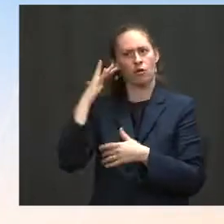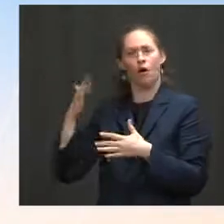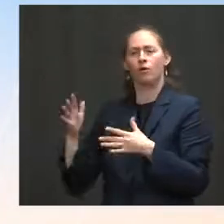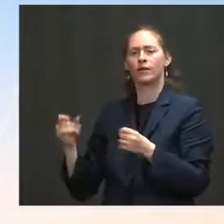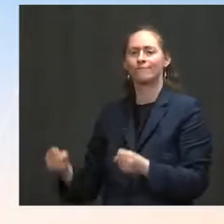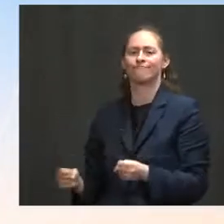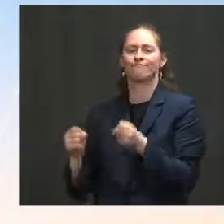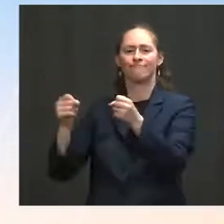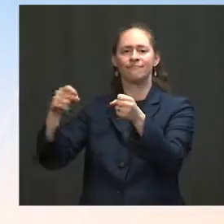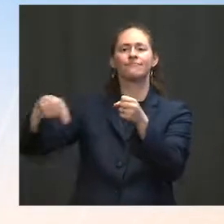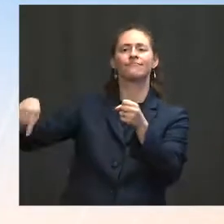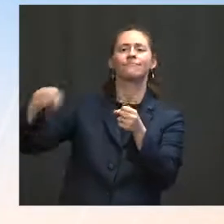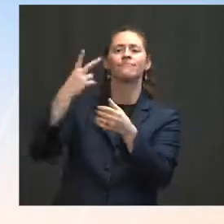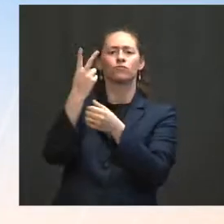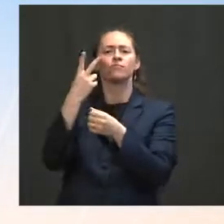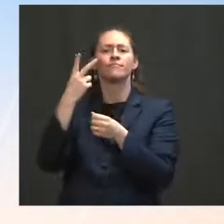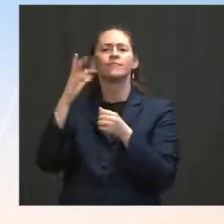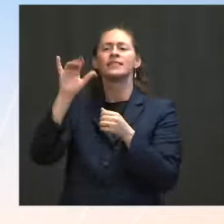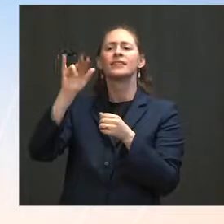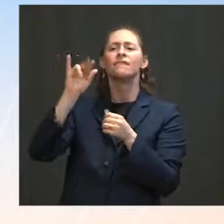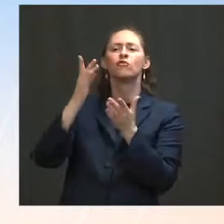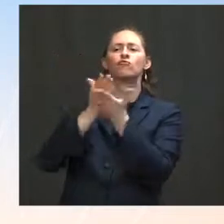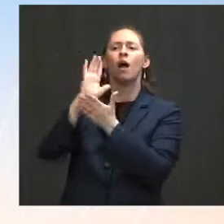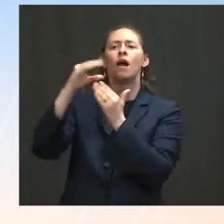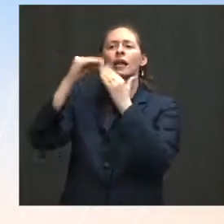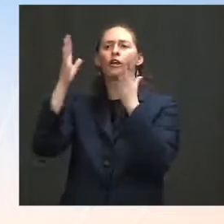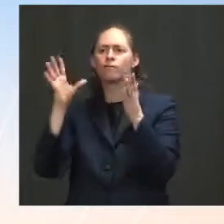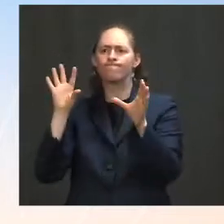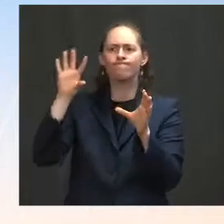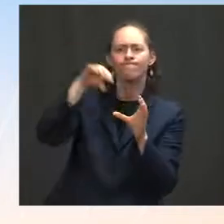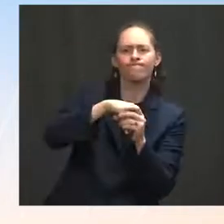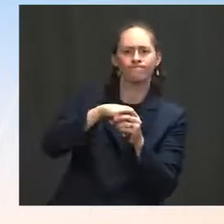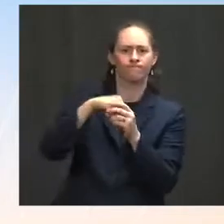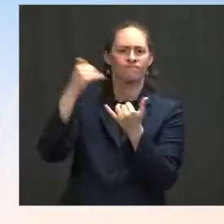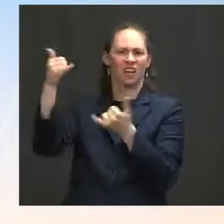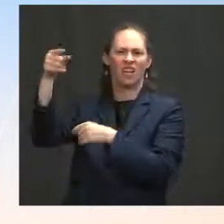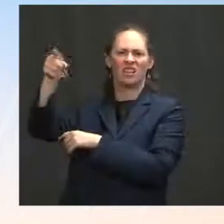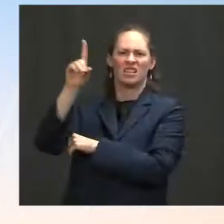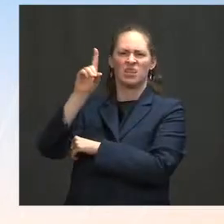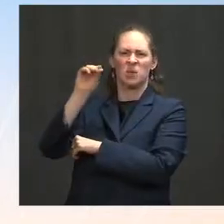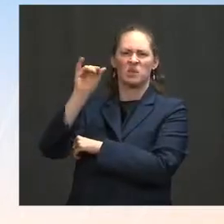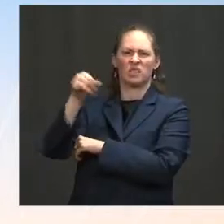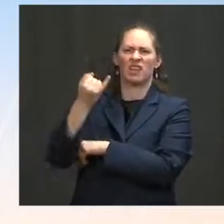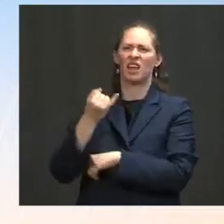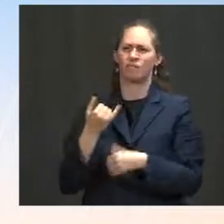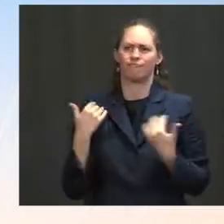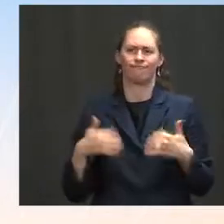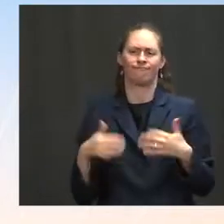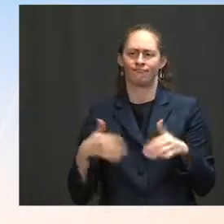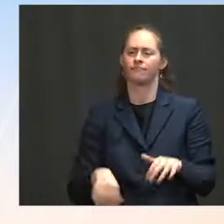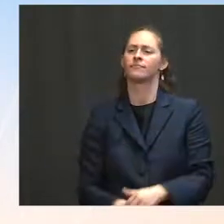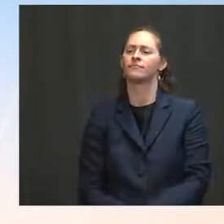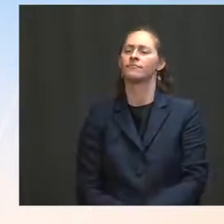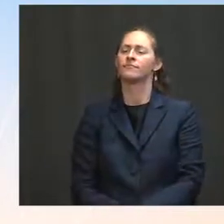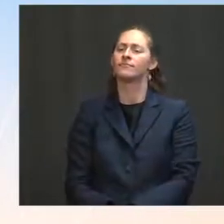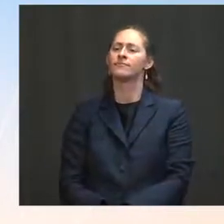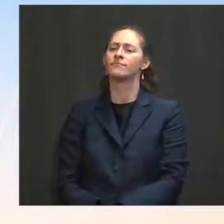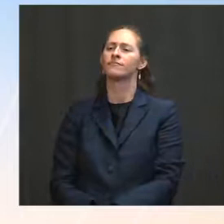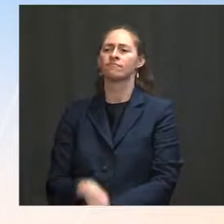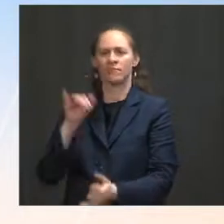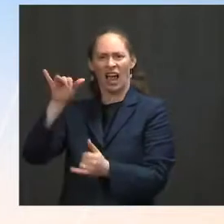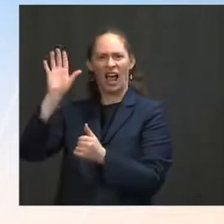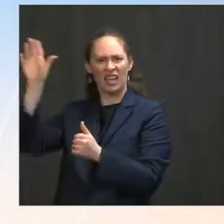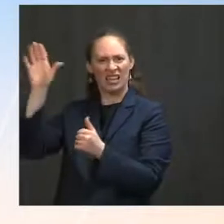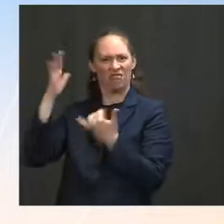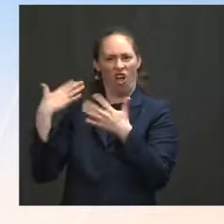playing prominent roles in the Department of Justice. He has said this will be the cause of his presidency. He's delivering a speech in Philadelphia, the foundation